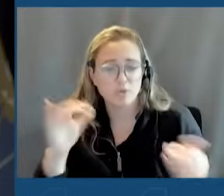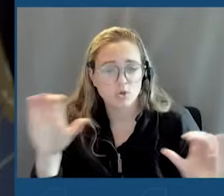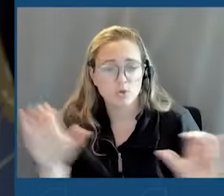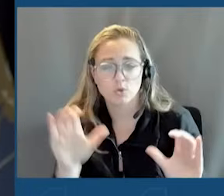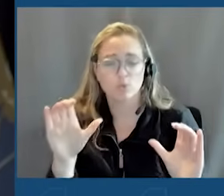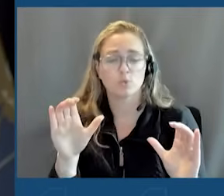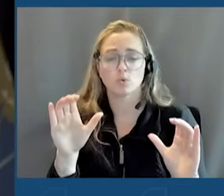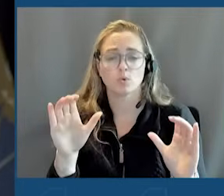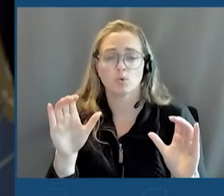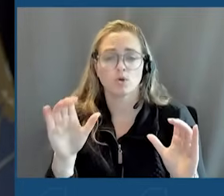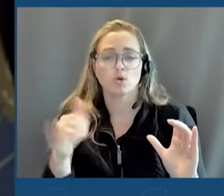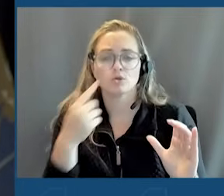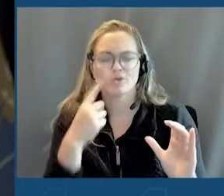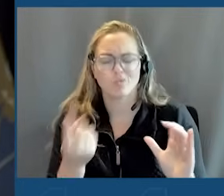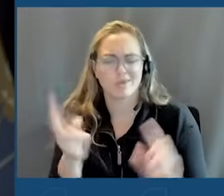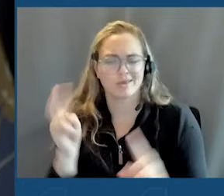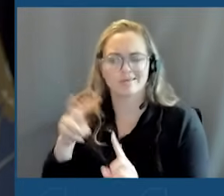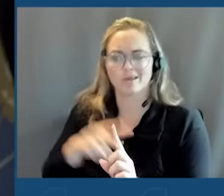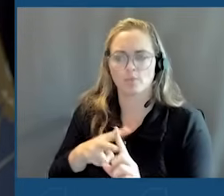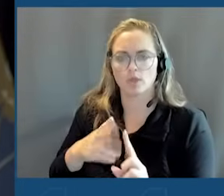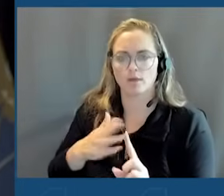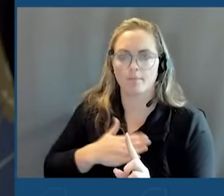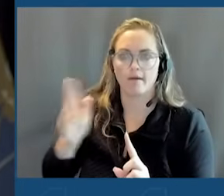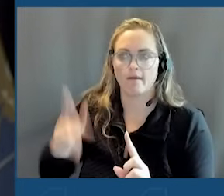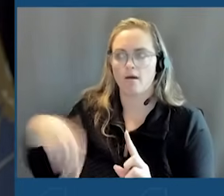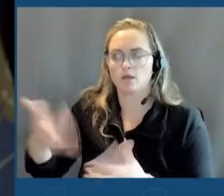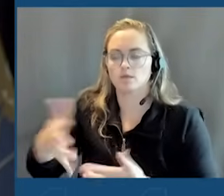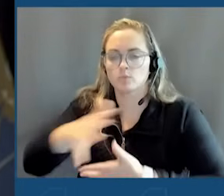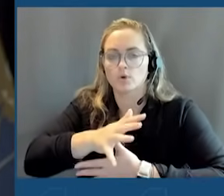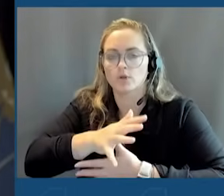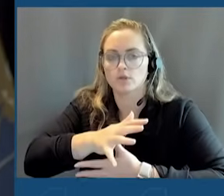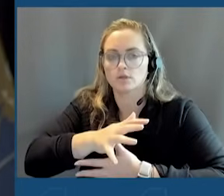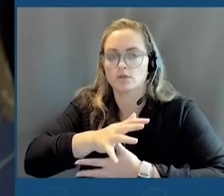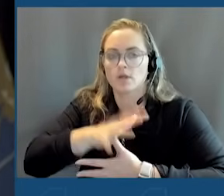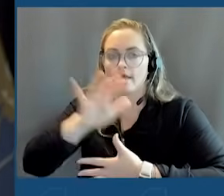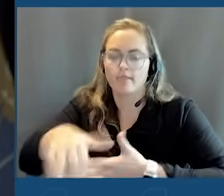another way we can implement one of my highest priorities, and that is the public safety of all New Yorkers.